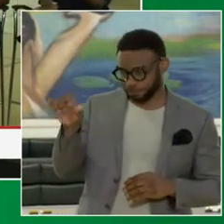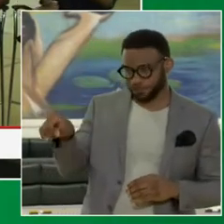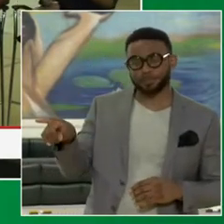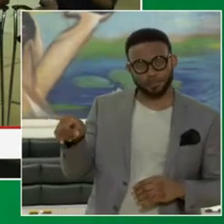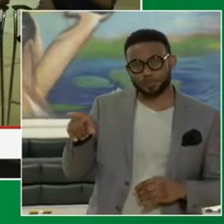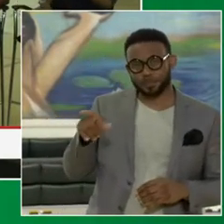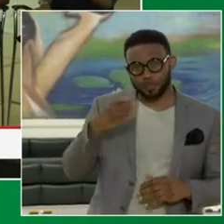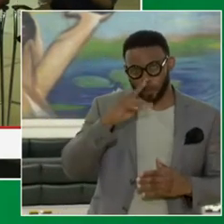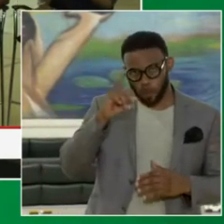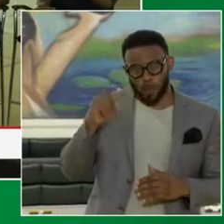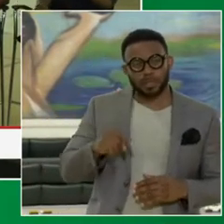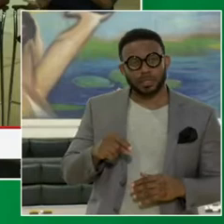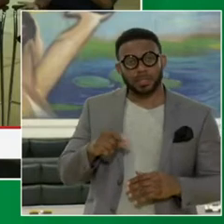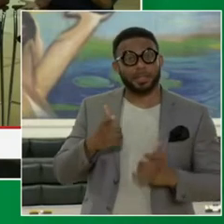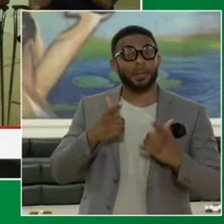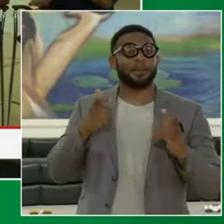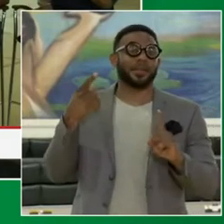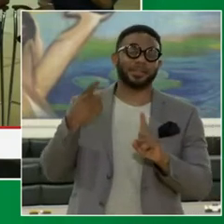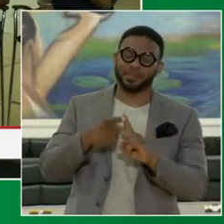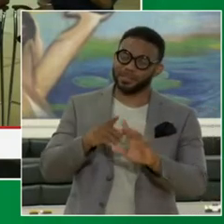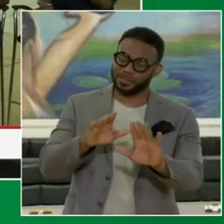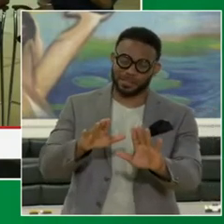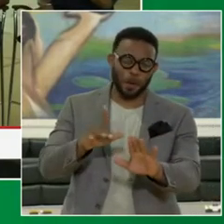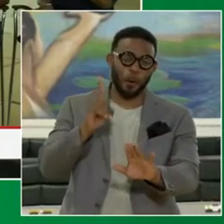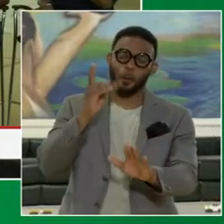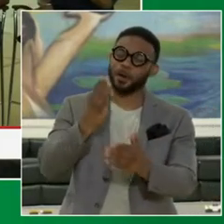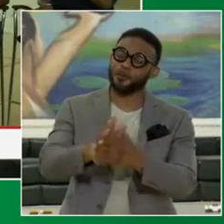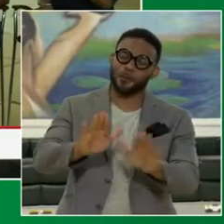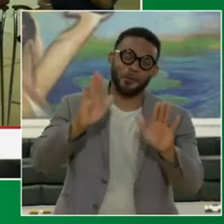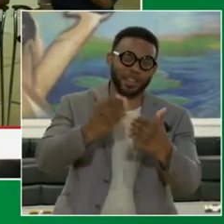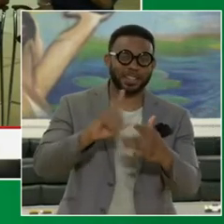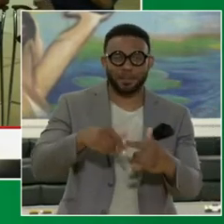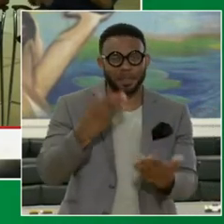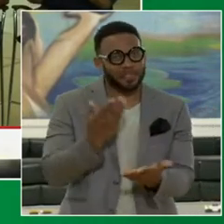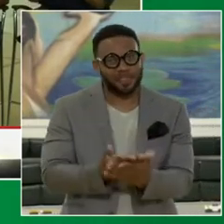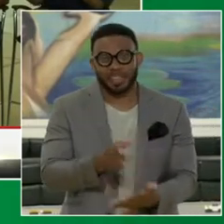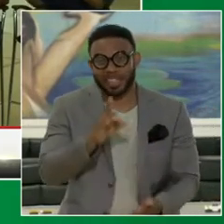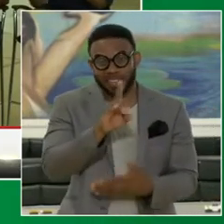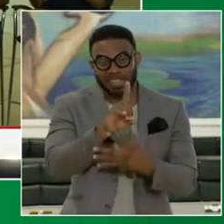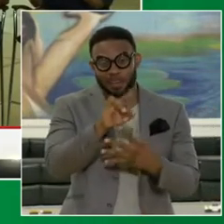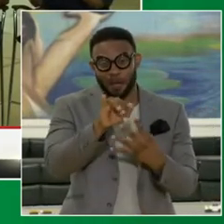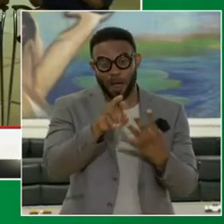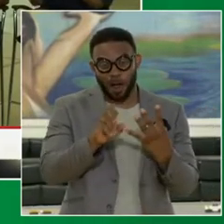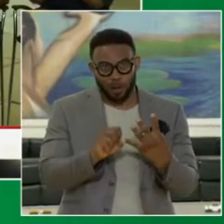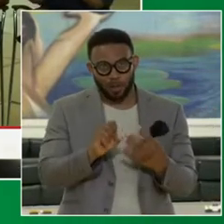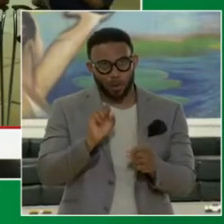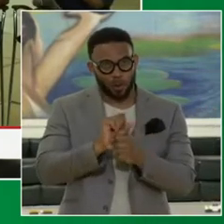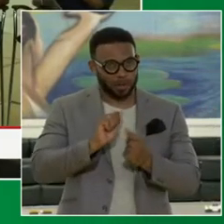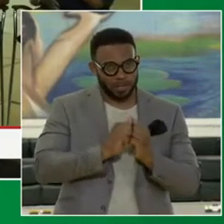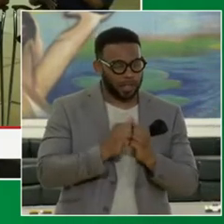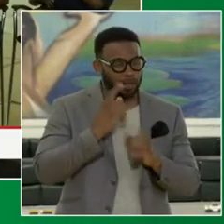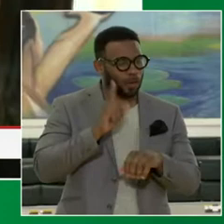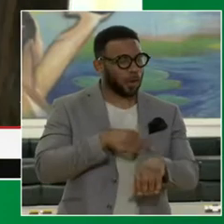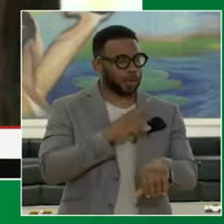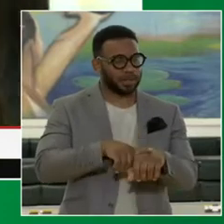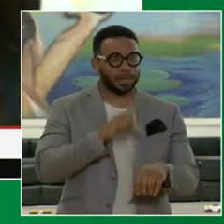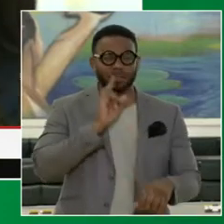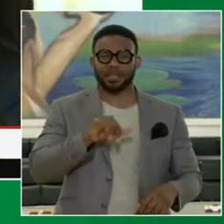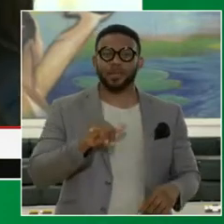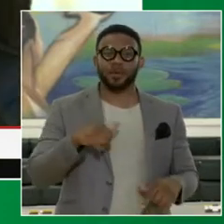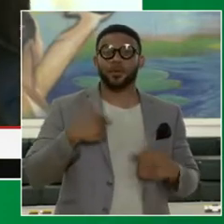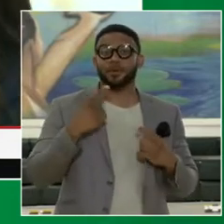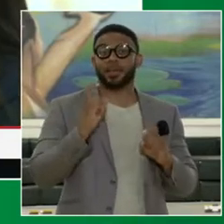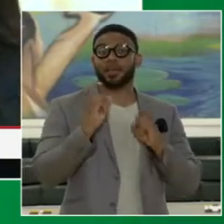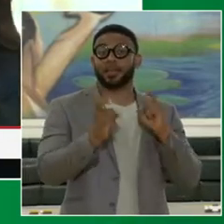mean, the big thing, and one of the great things about the fact that DRS and PLC have worked together a long time, is that we've